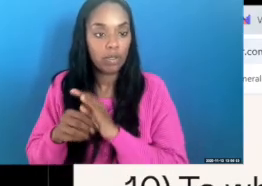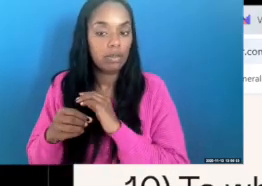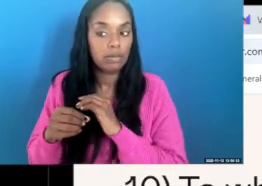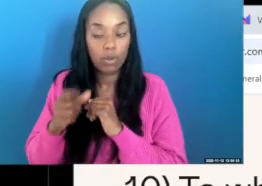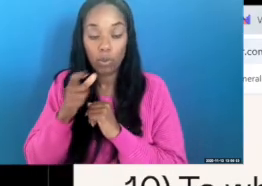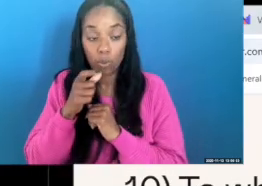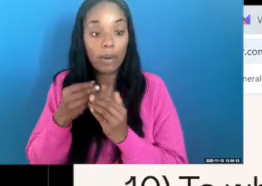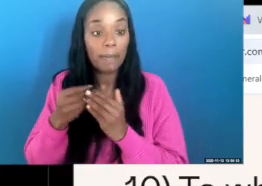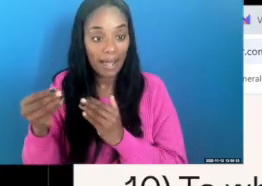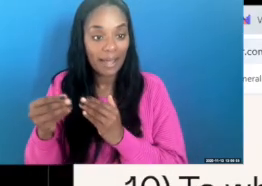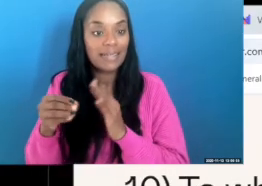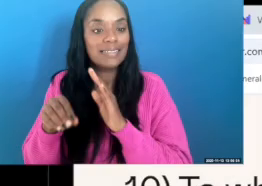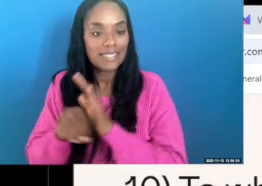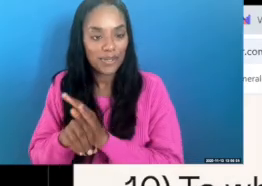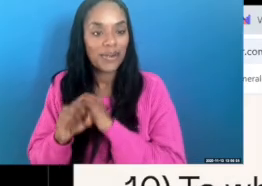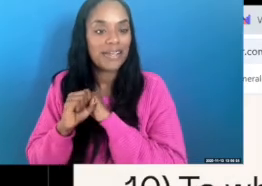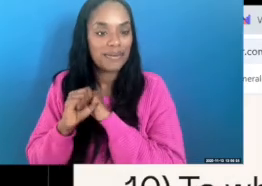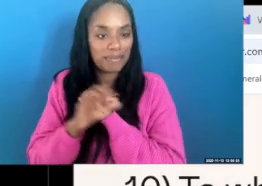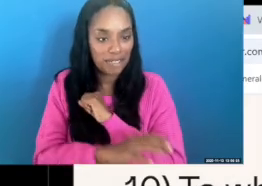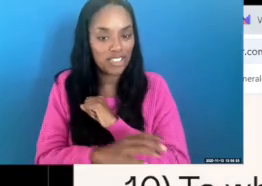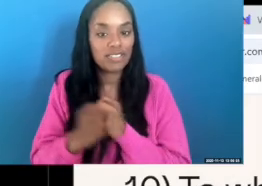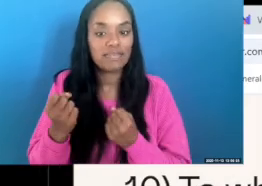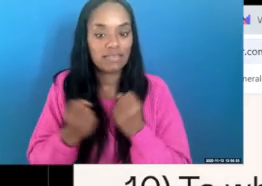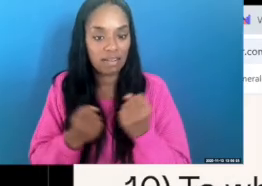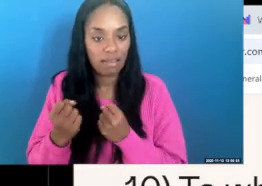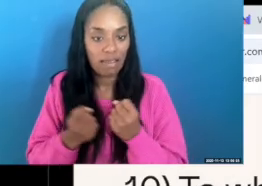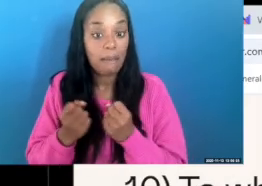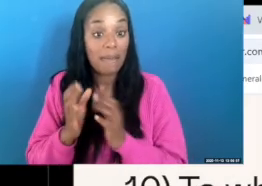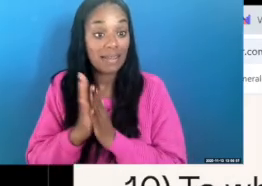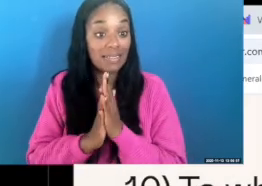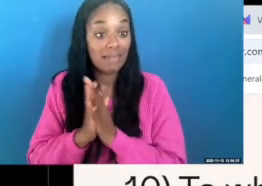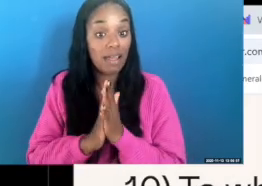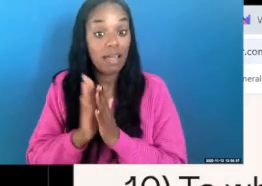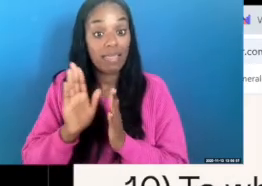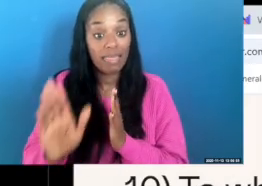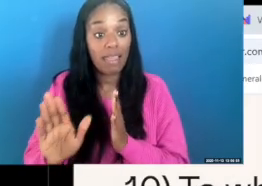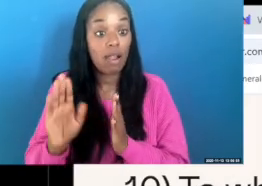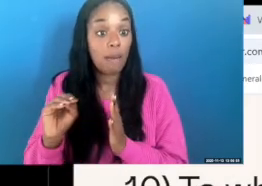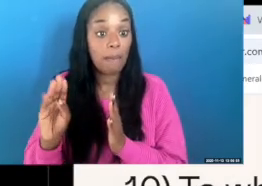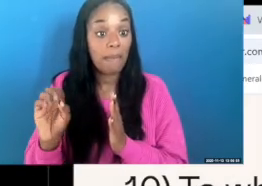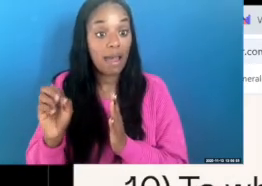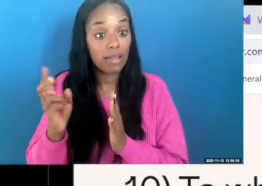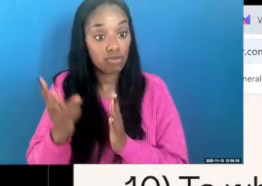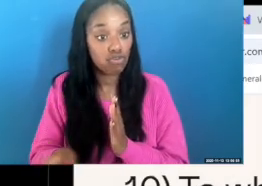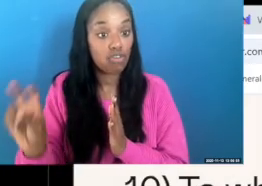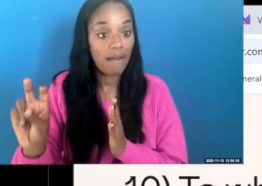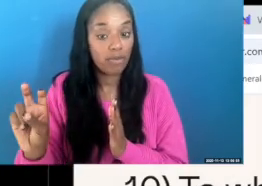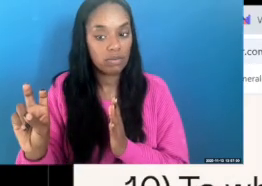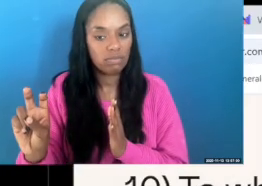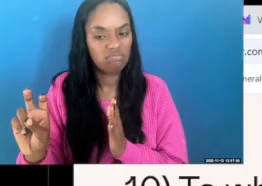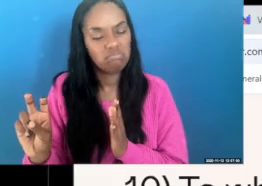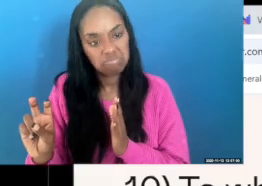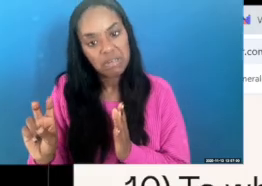to us that you would want to replace HVIP because you want to reward the buyers of zero